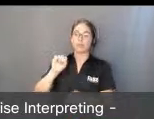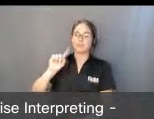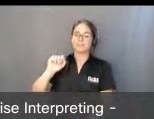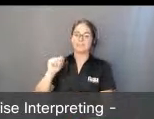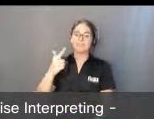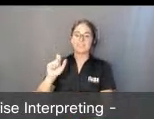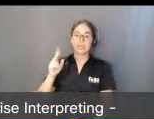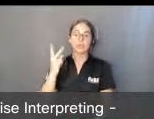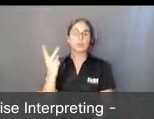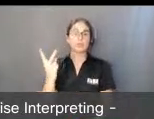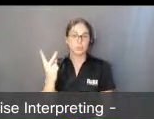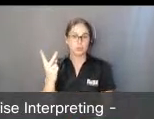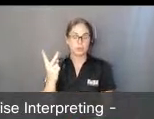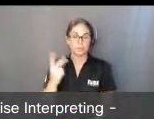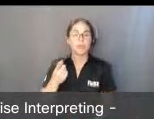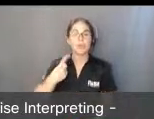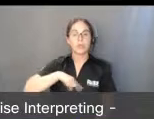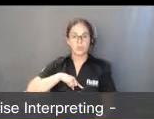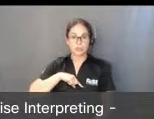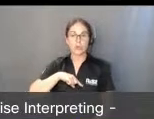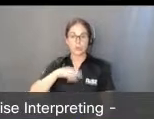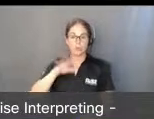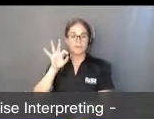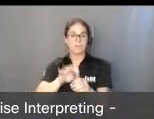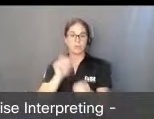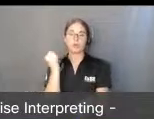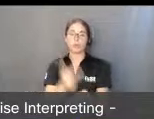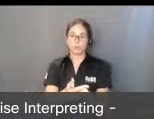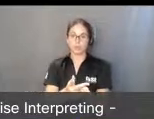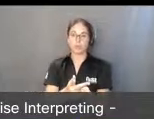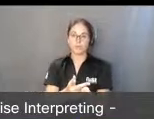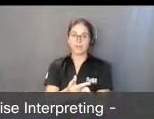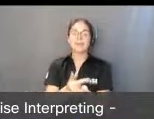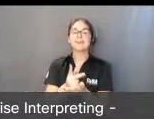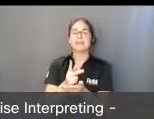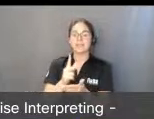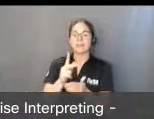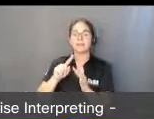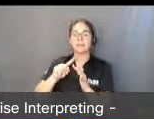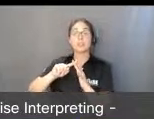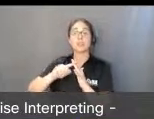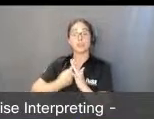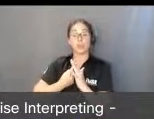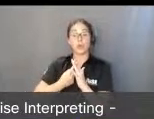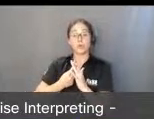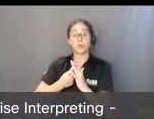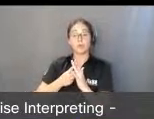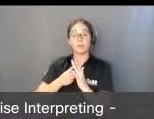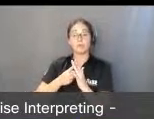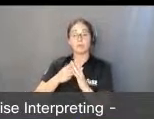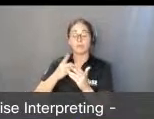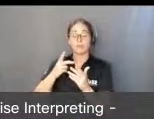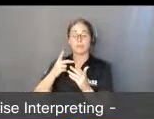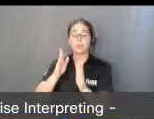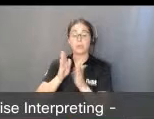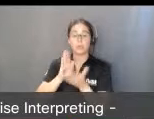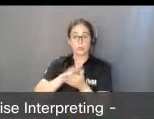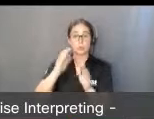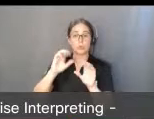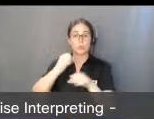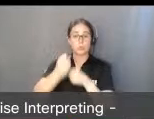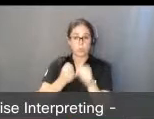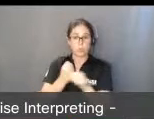on July 16th, the board voted to approve our plan to start the school year in stage two of distance learning. Next